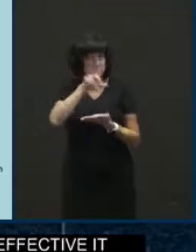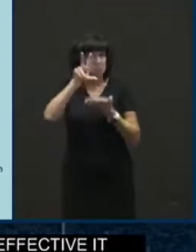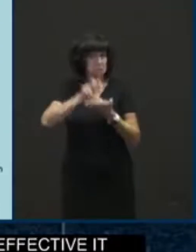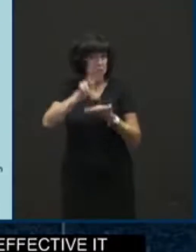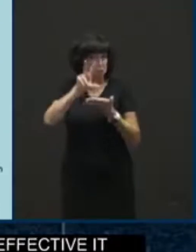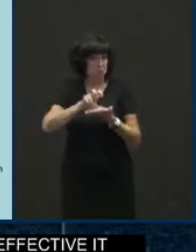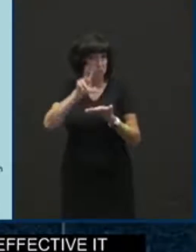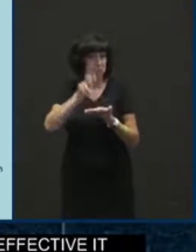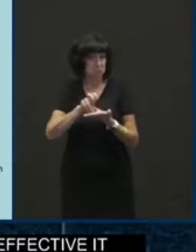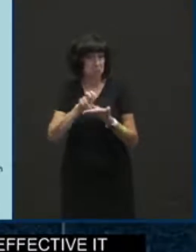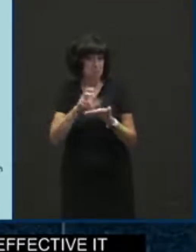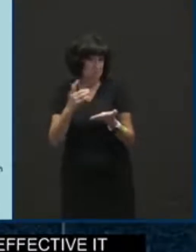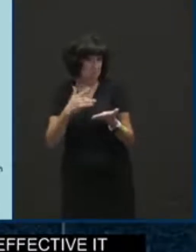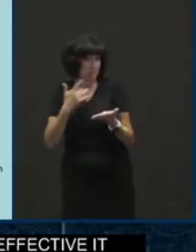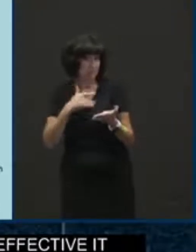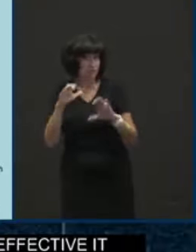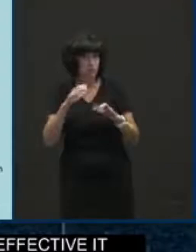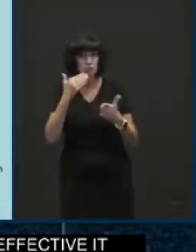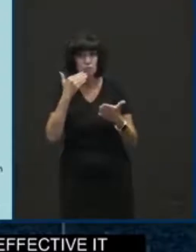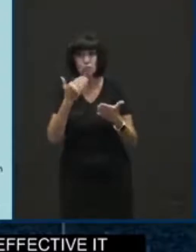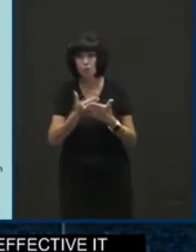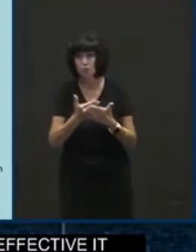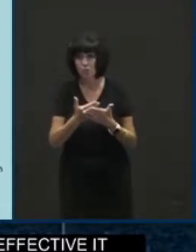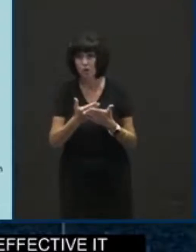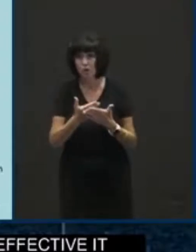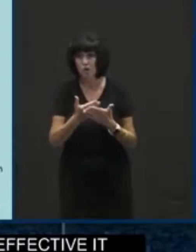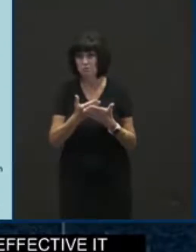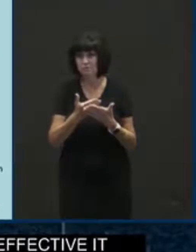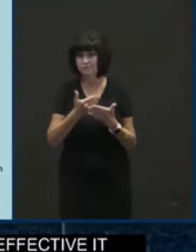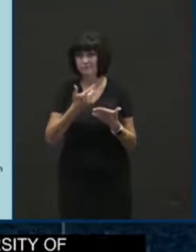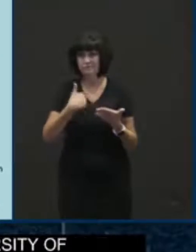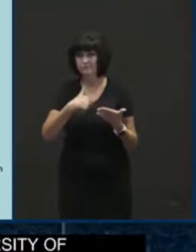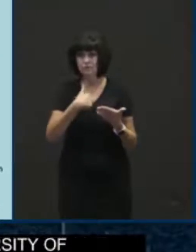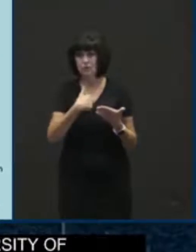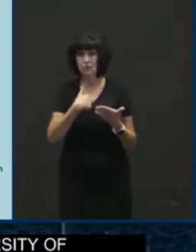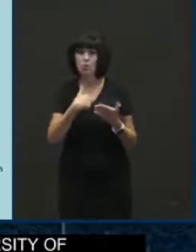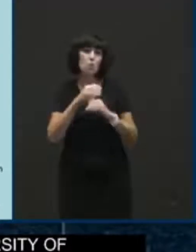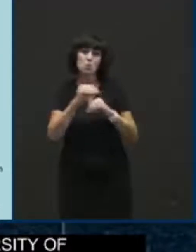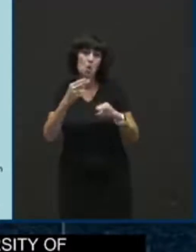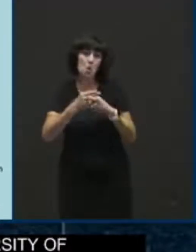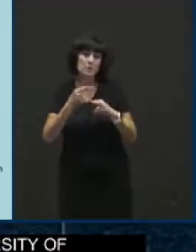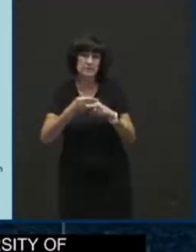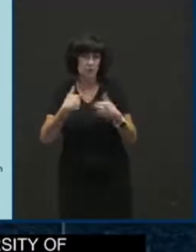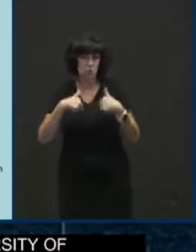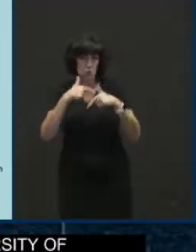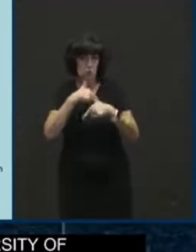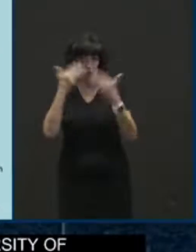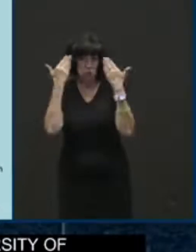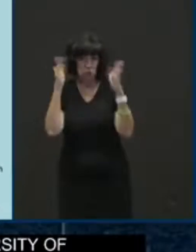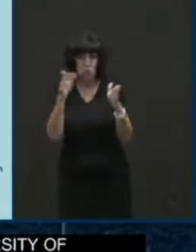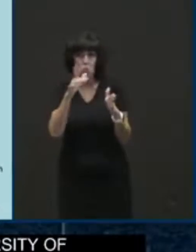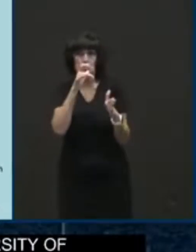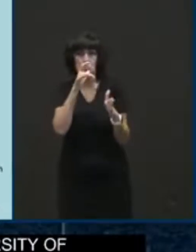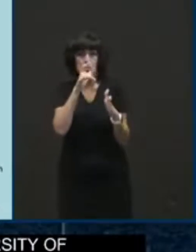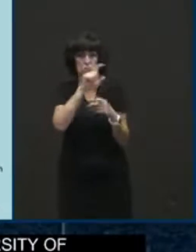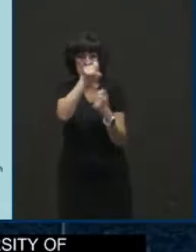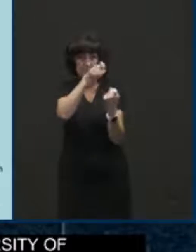that because we don't know who folks are with respect to this, but really an important